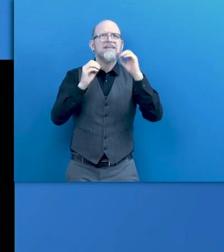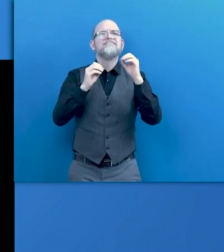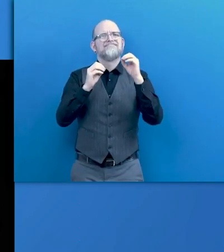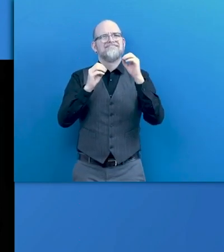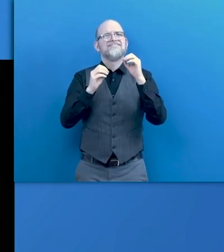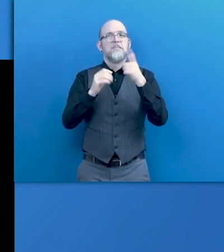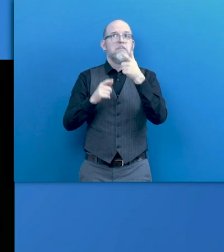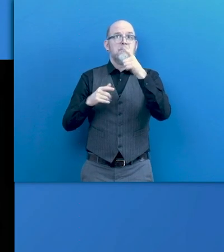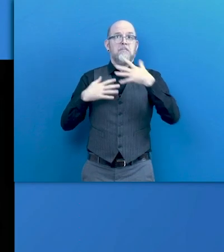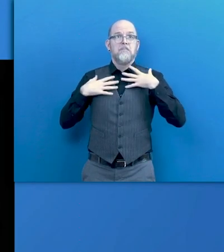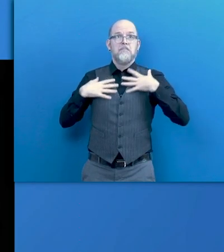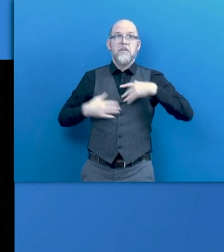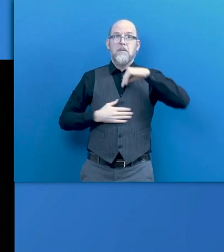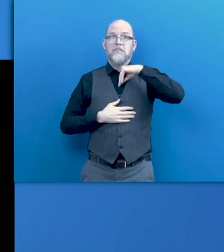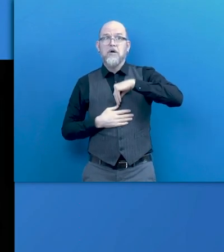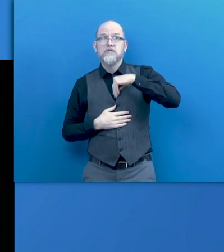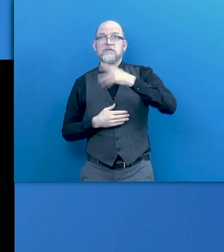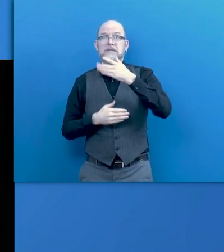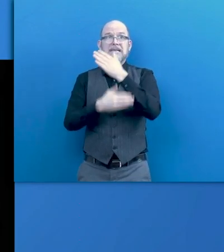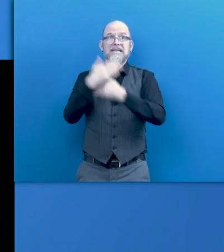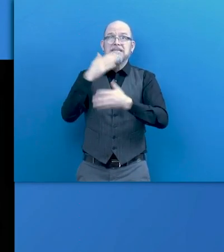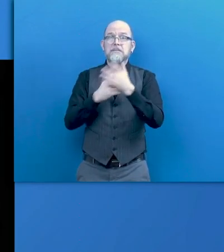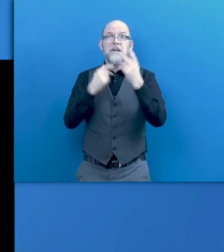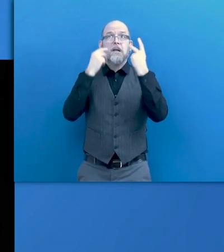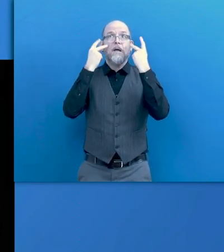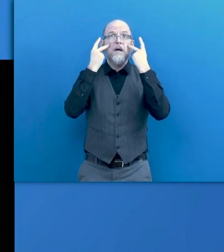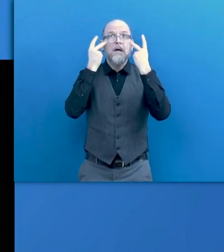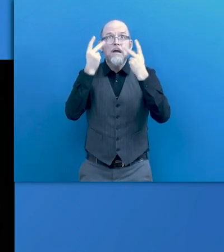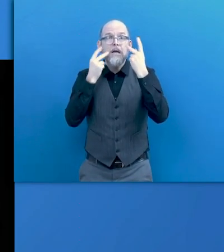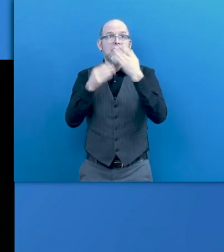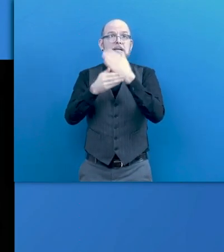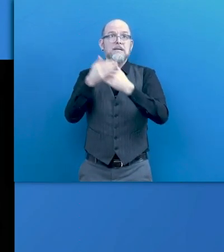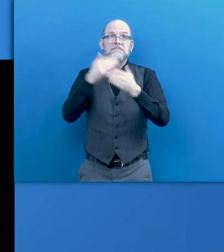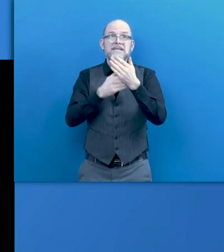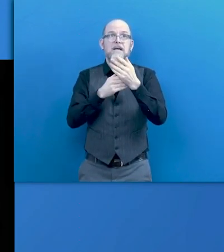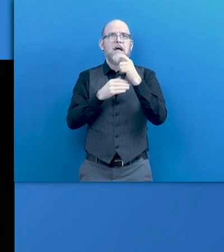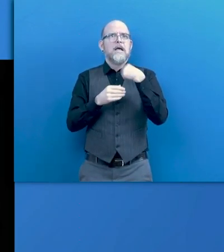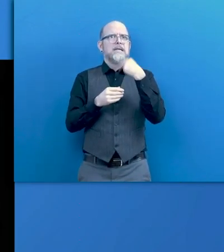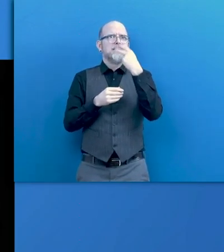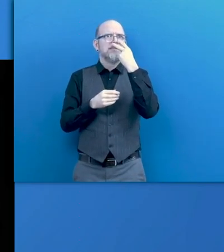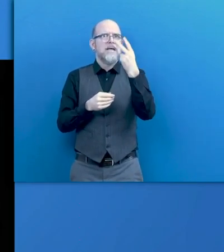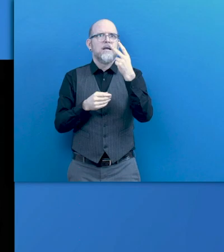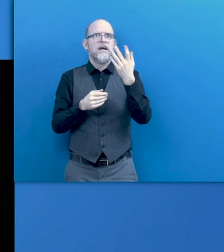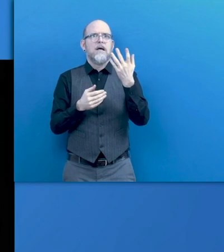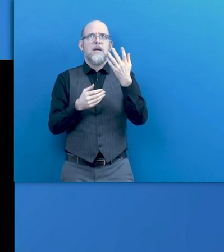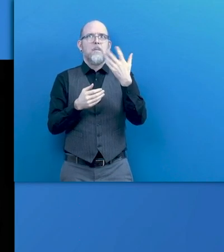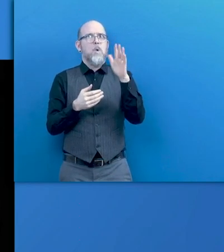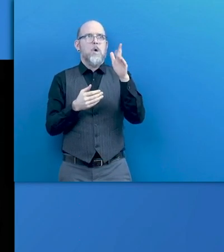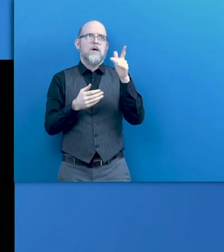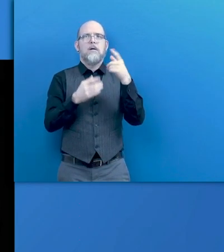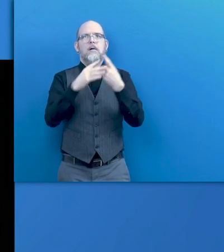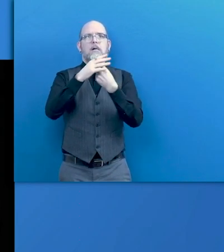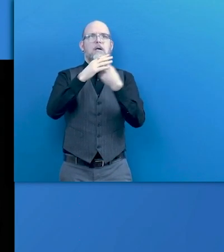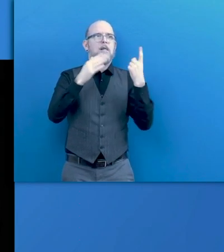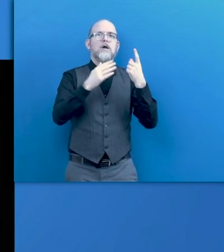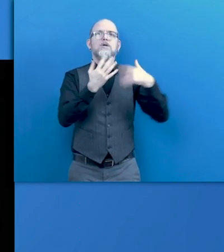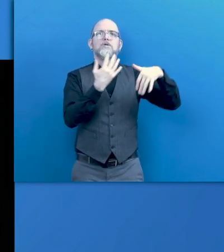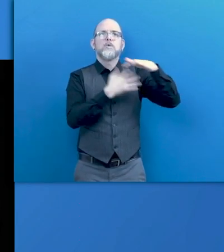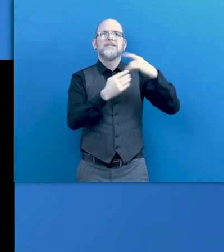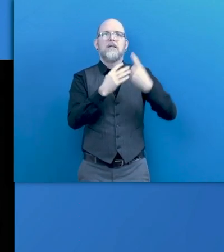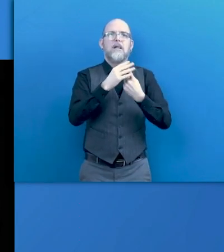be it psychological, learning impairment, visual impairment, whatever, are still relatively socially isolated. That means